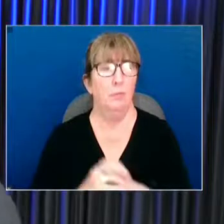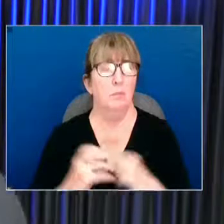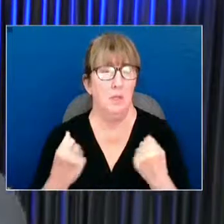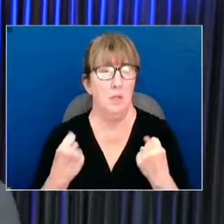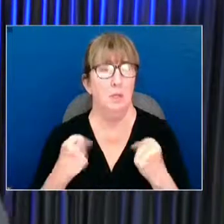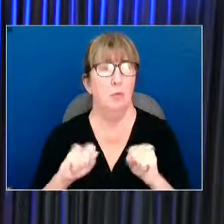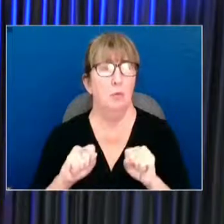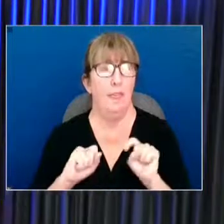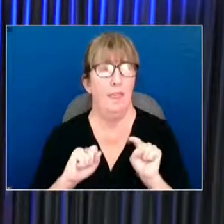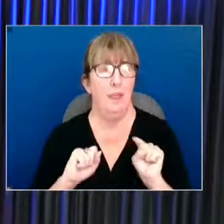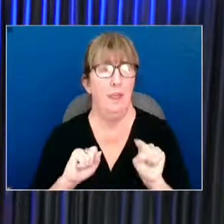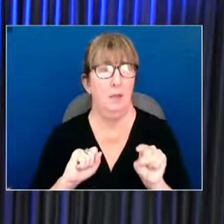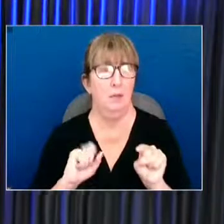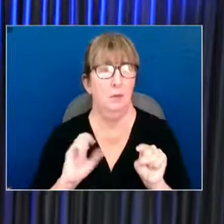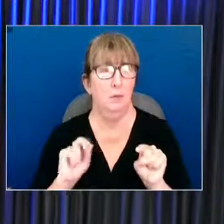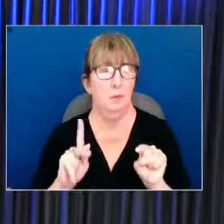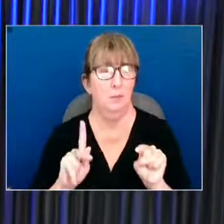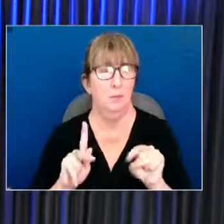Okay.